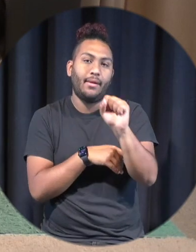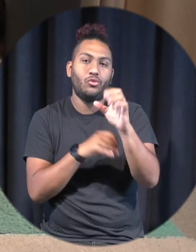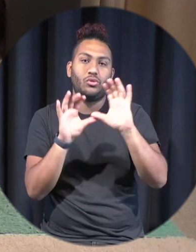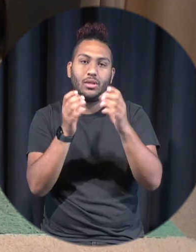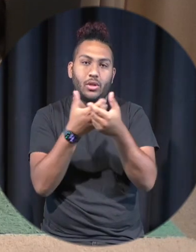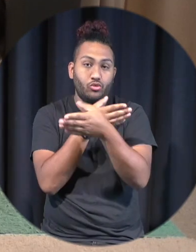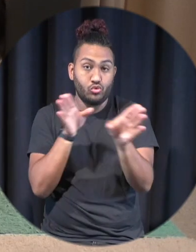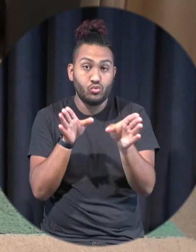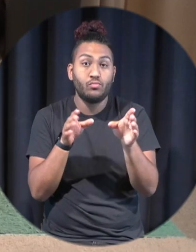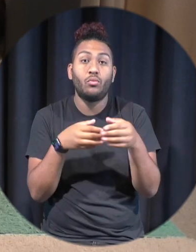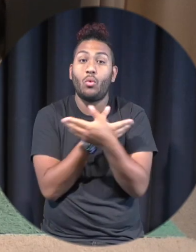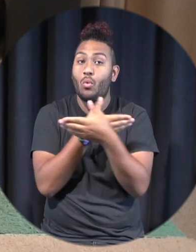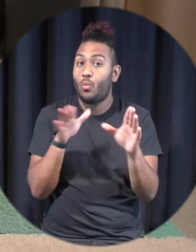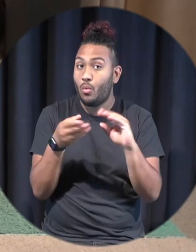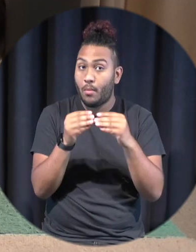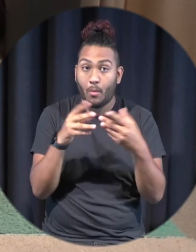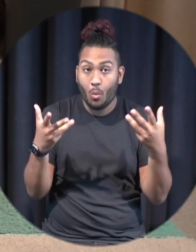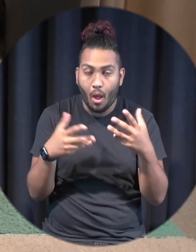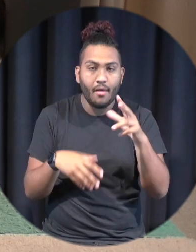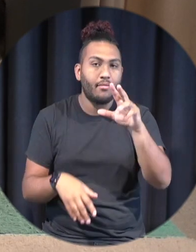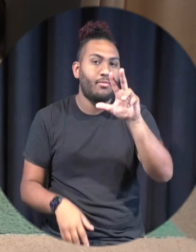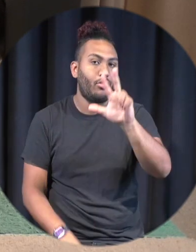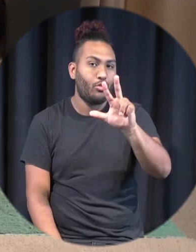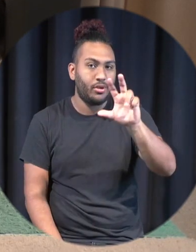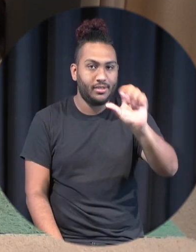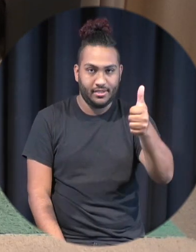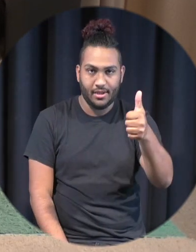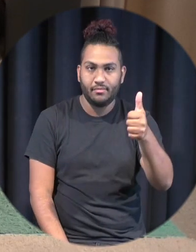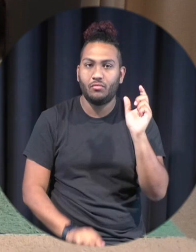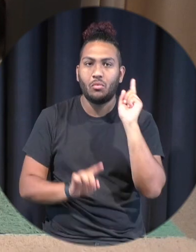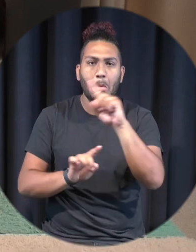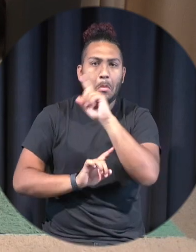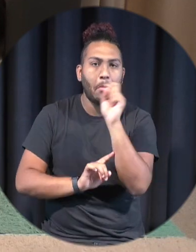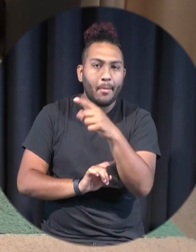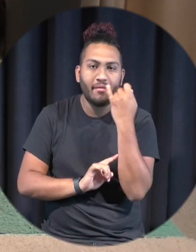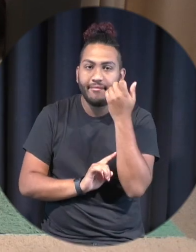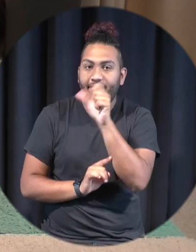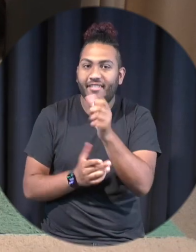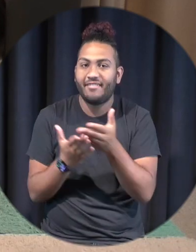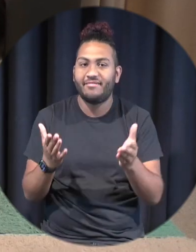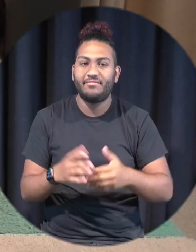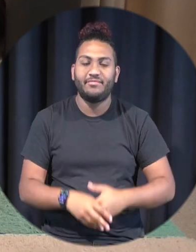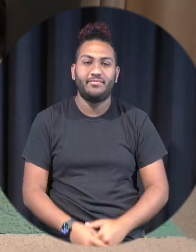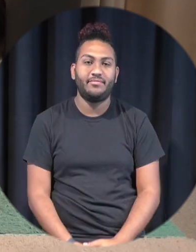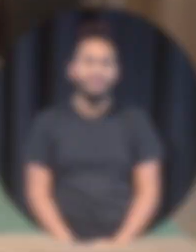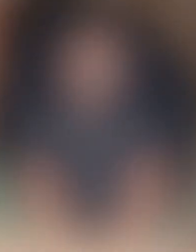classroom, room 310. See Ms. Hill if you have any questions.